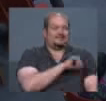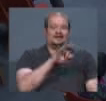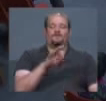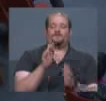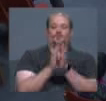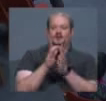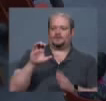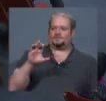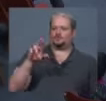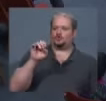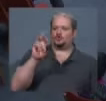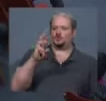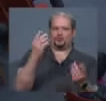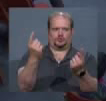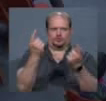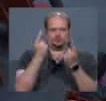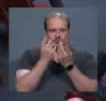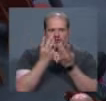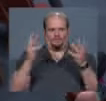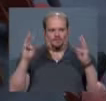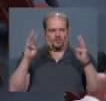forward.